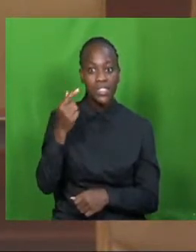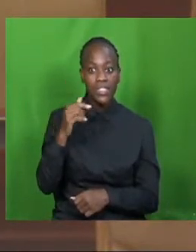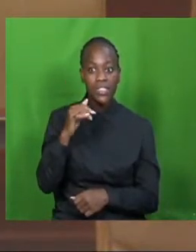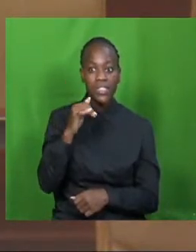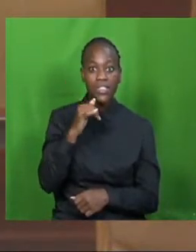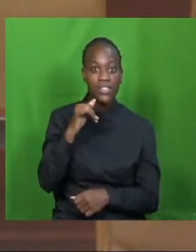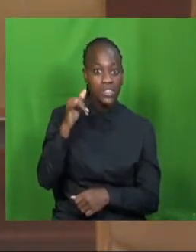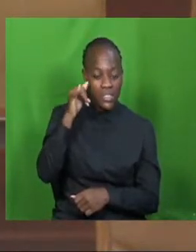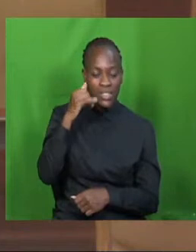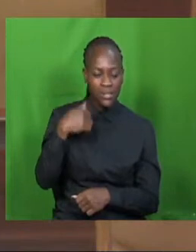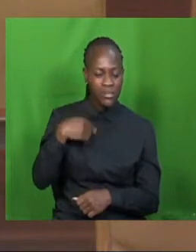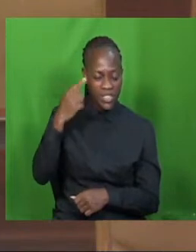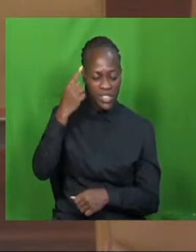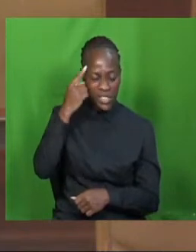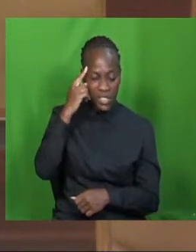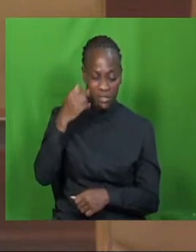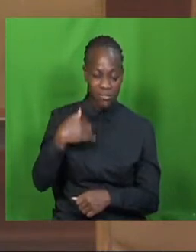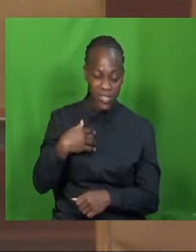Page 25.